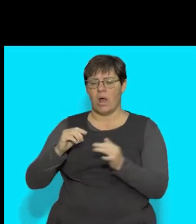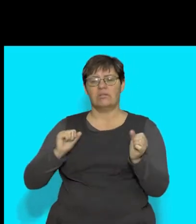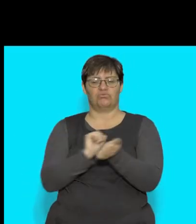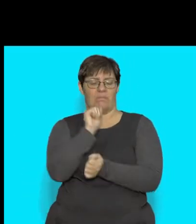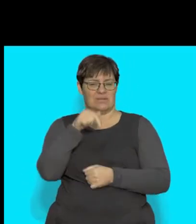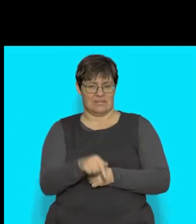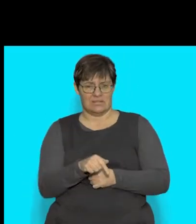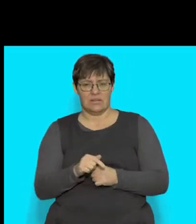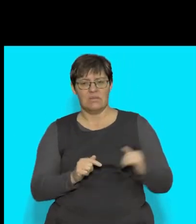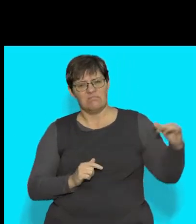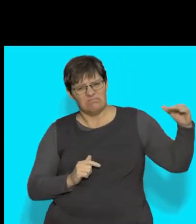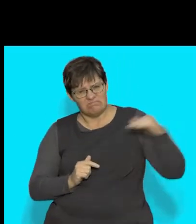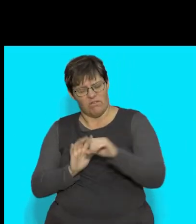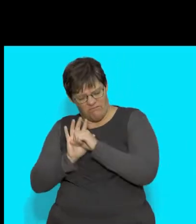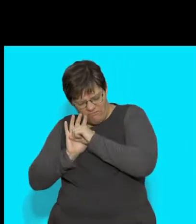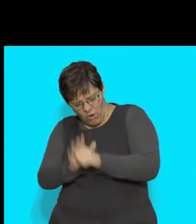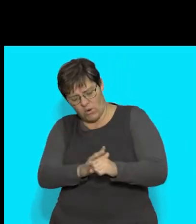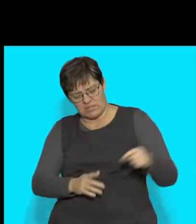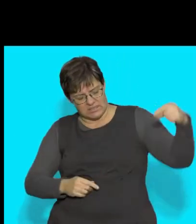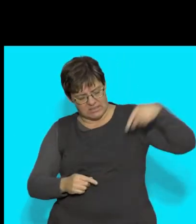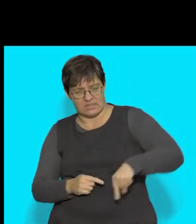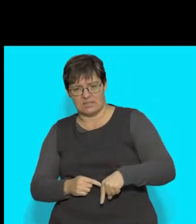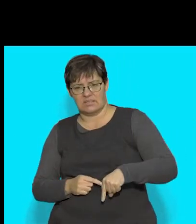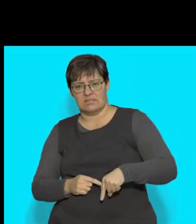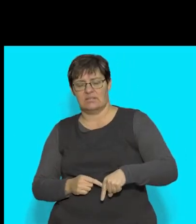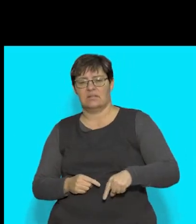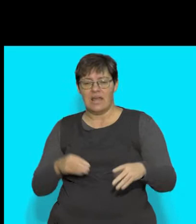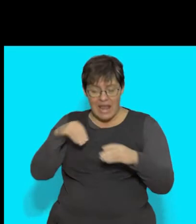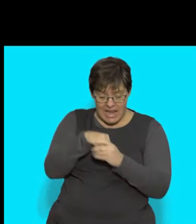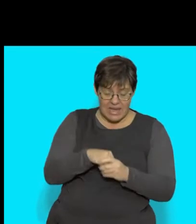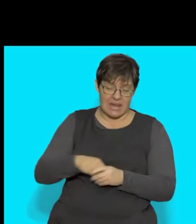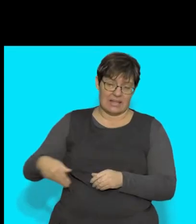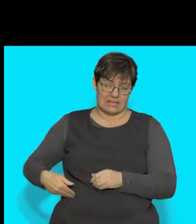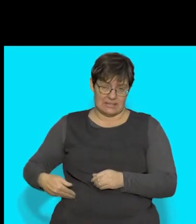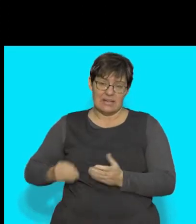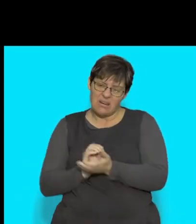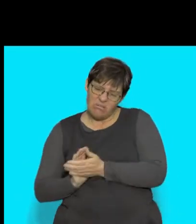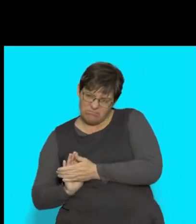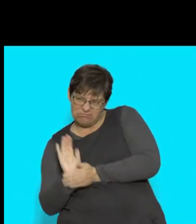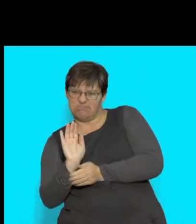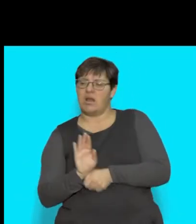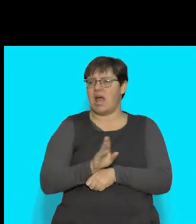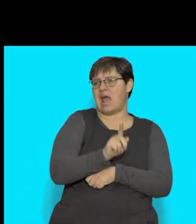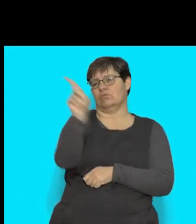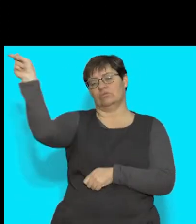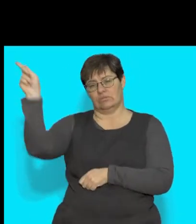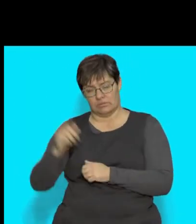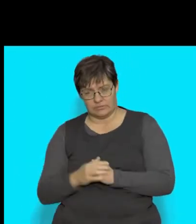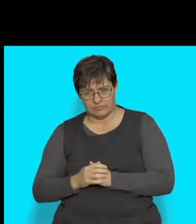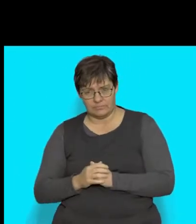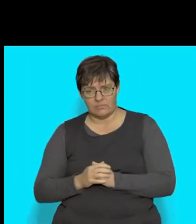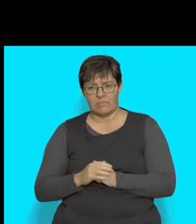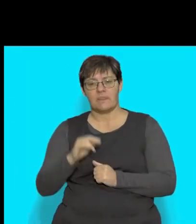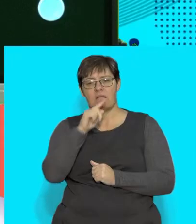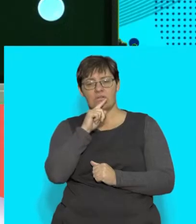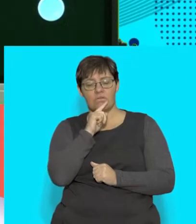is trapped and it's forced out into the kidney. All right. So when we look at this whole